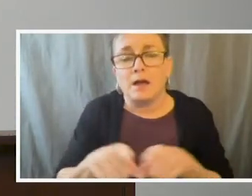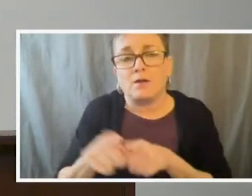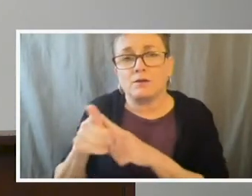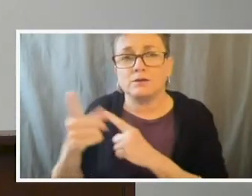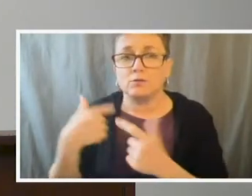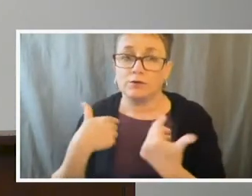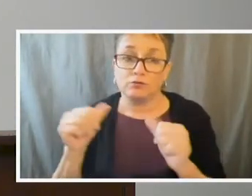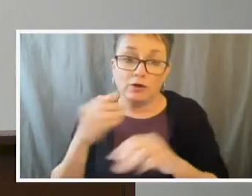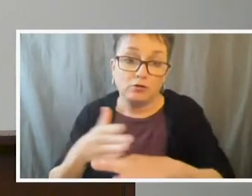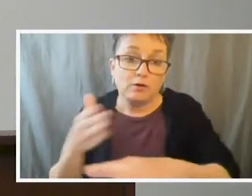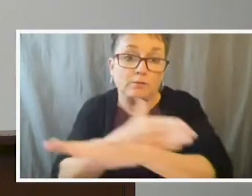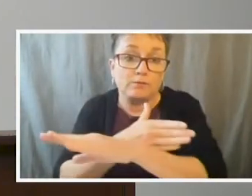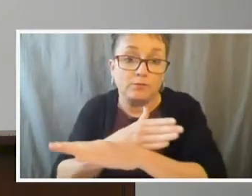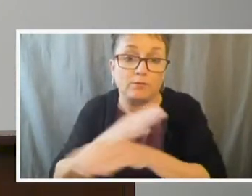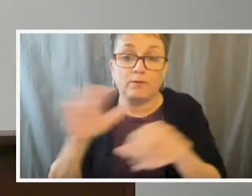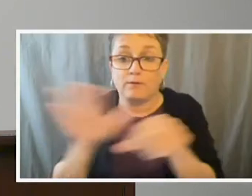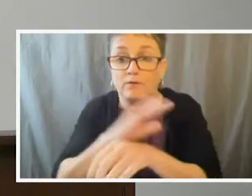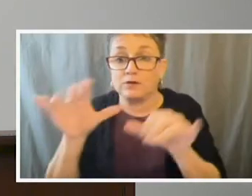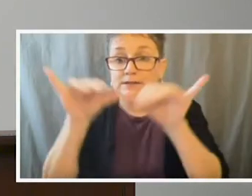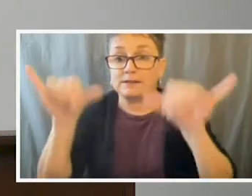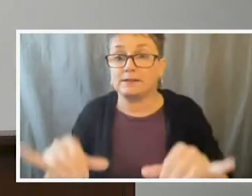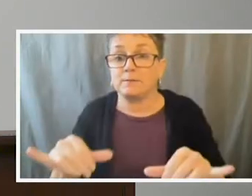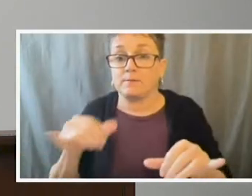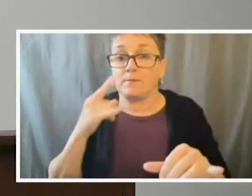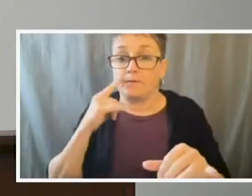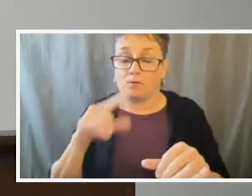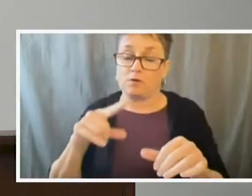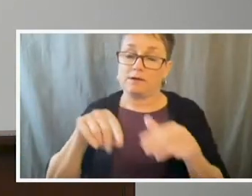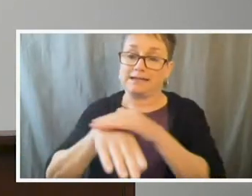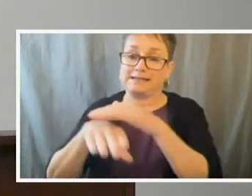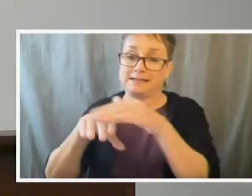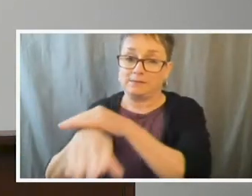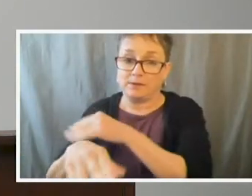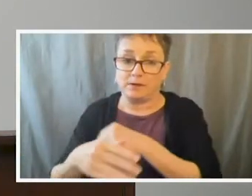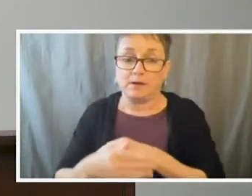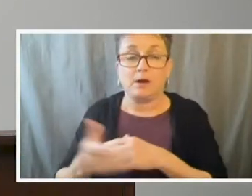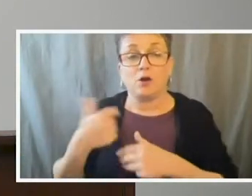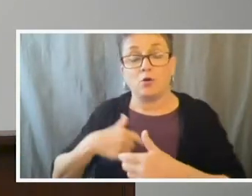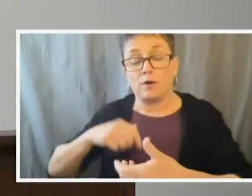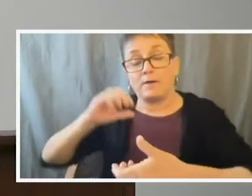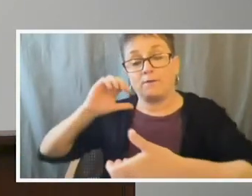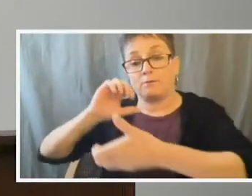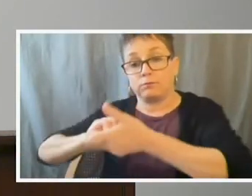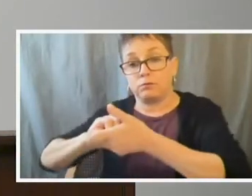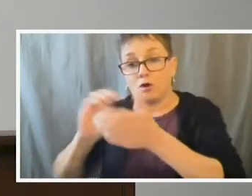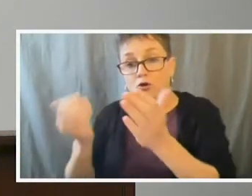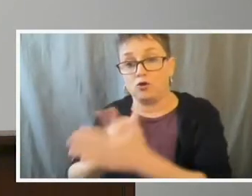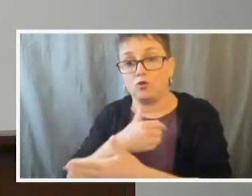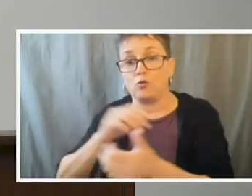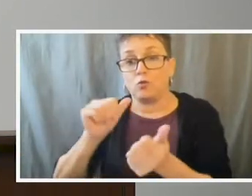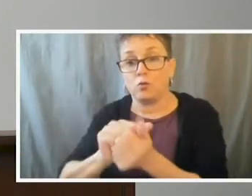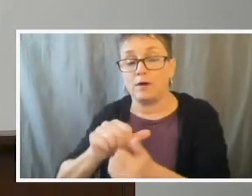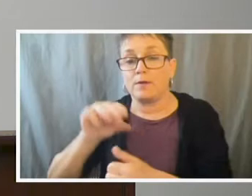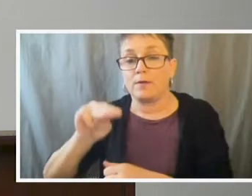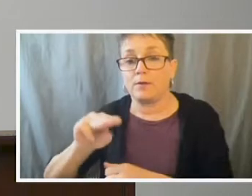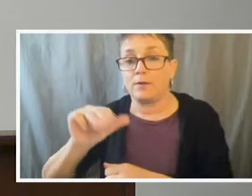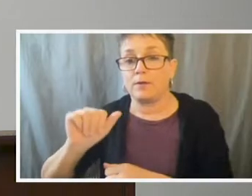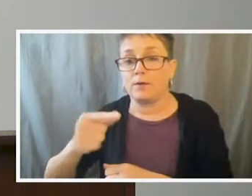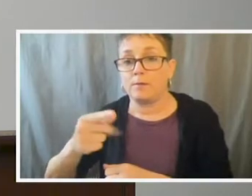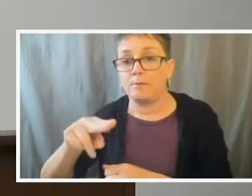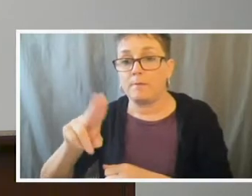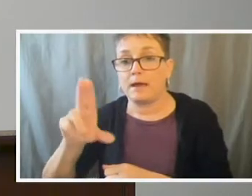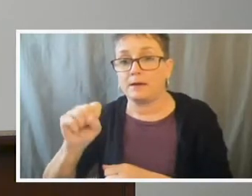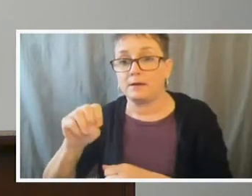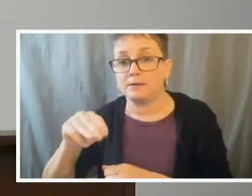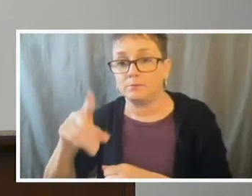improving system-wide accessibility. First, through a new partnership with Magnus Mode, NJ Transit is now assisting neurodiverse